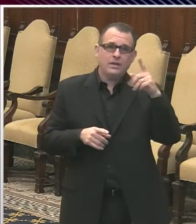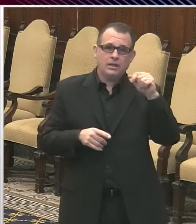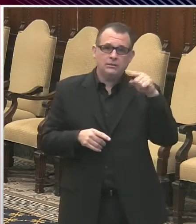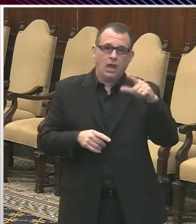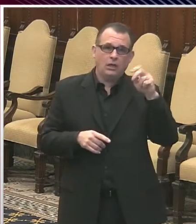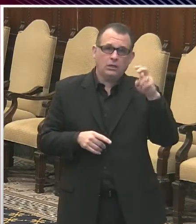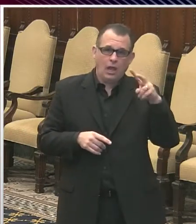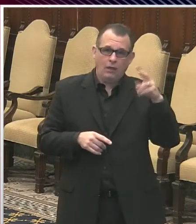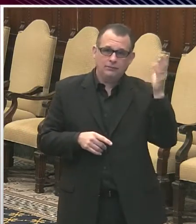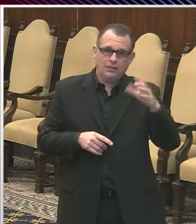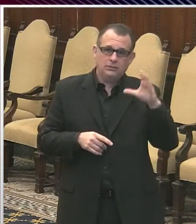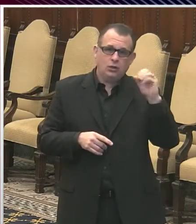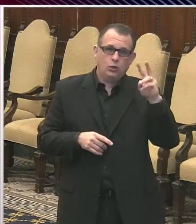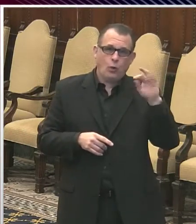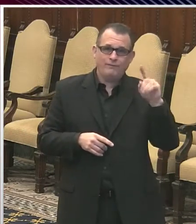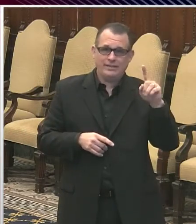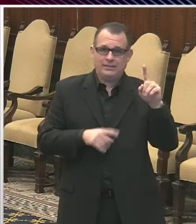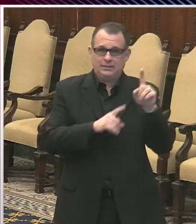www.phila.gov/COVID. Thanks.